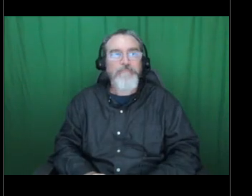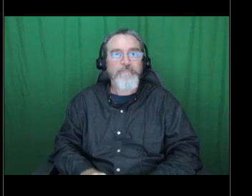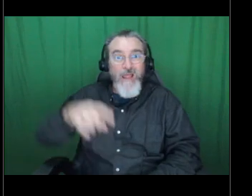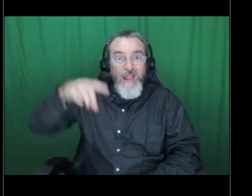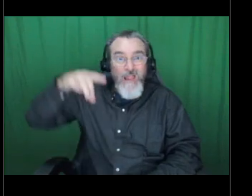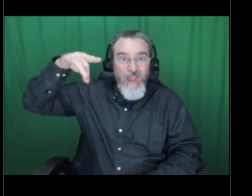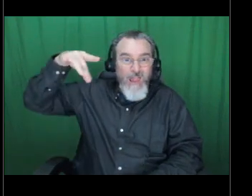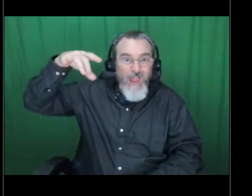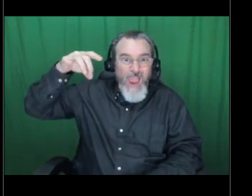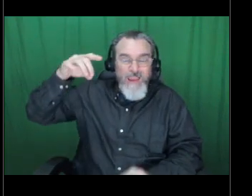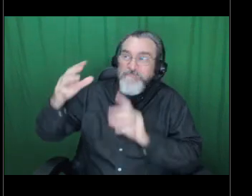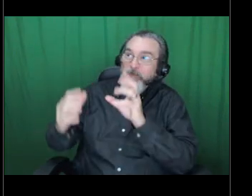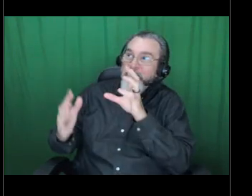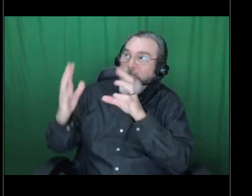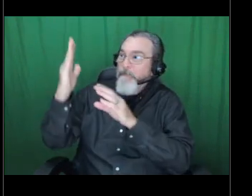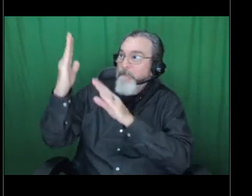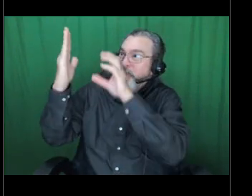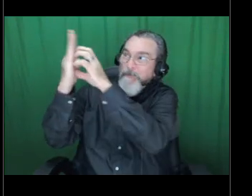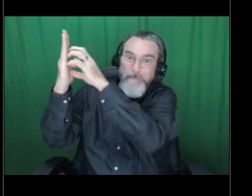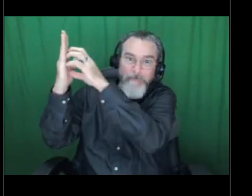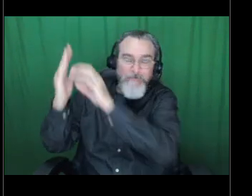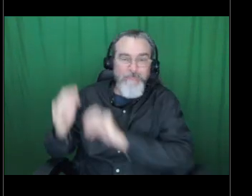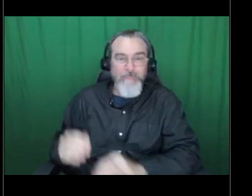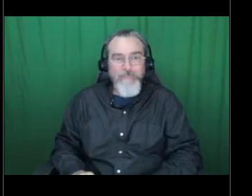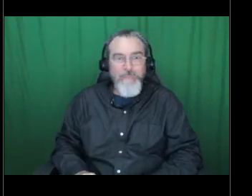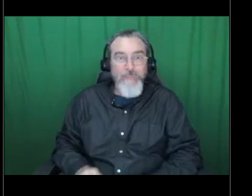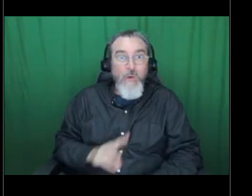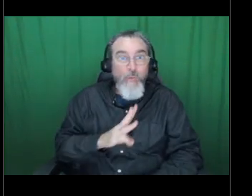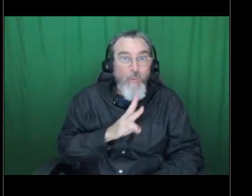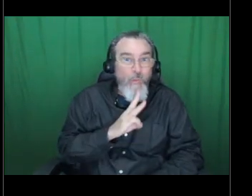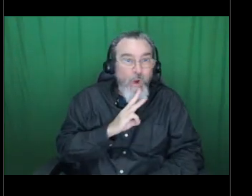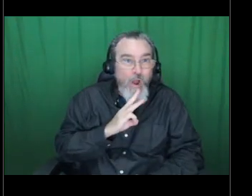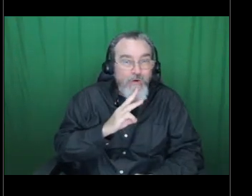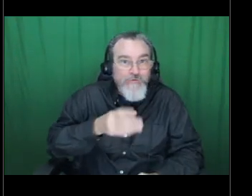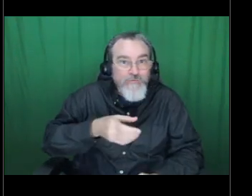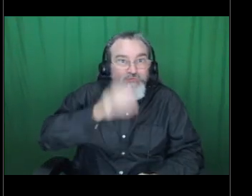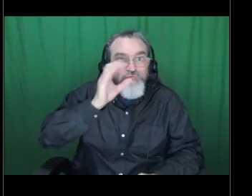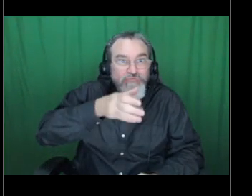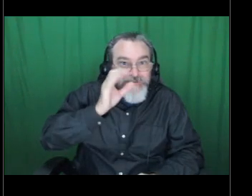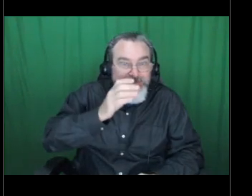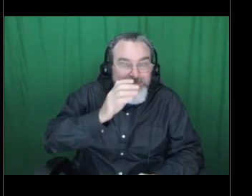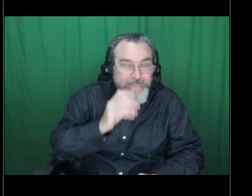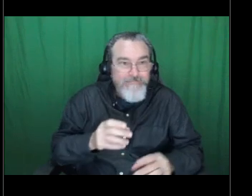wall-mounted water fountains, and wall-mounted telephones.